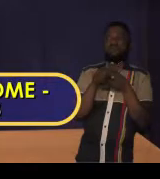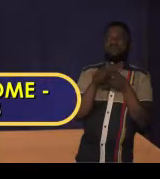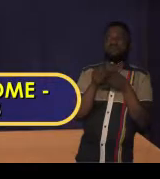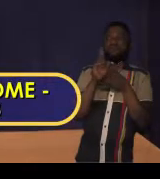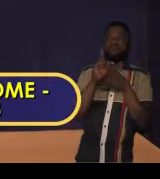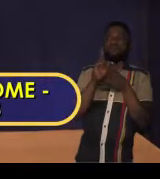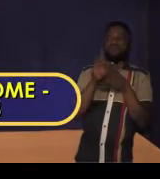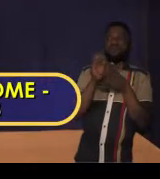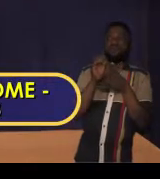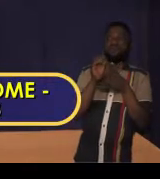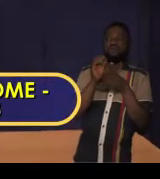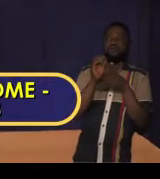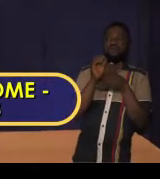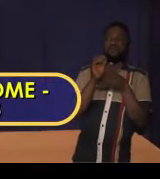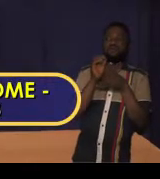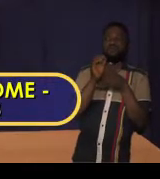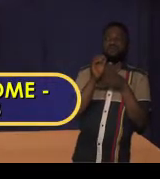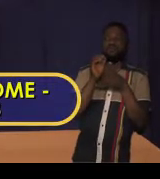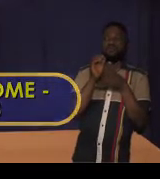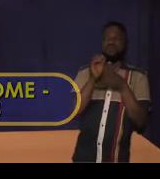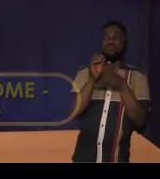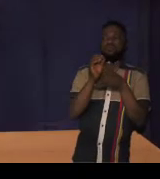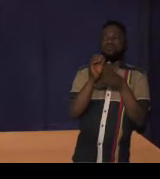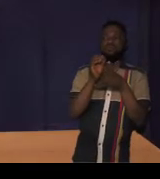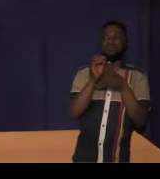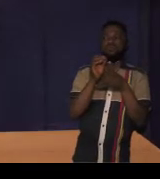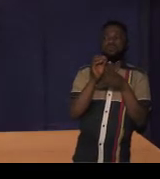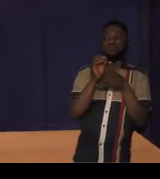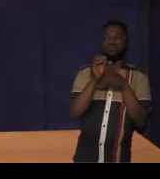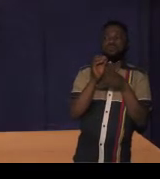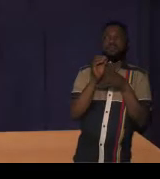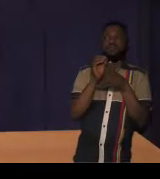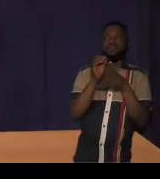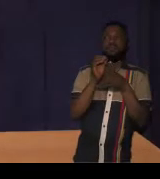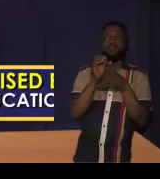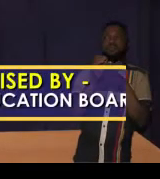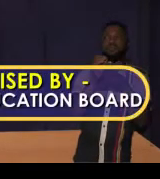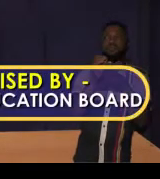once because we have 1 0. And so we are left with